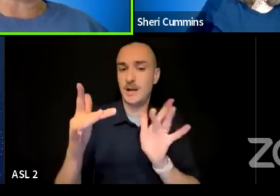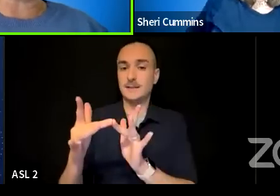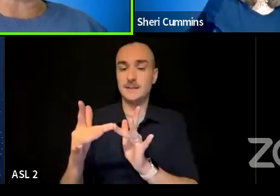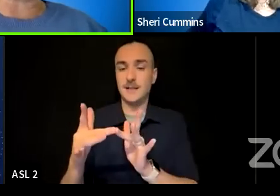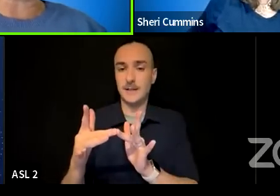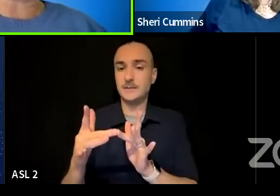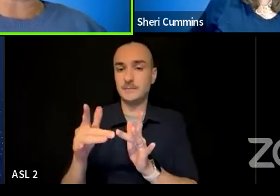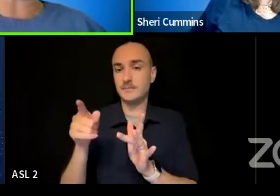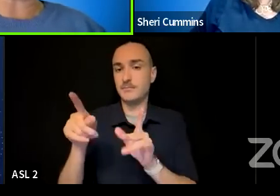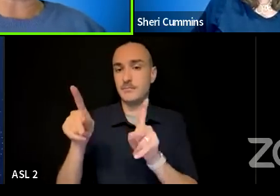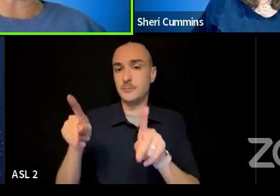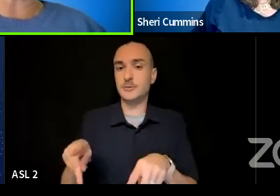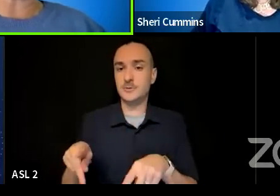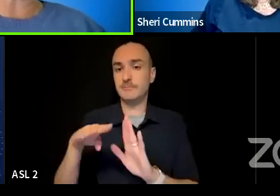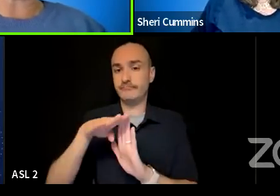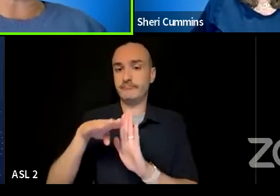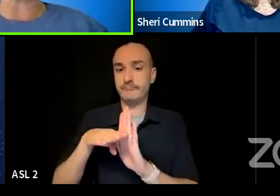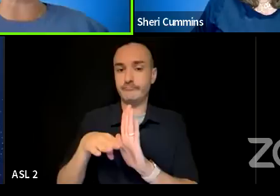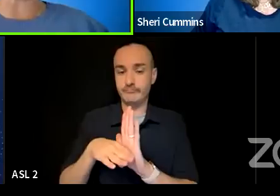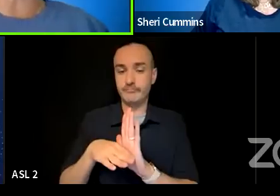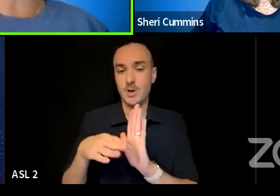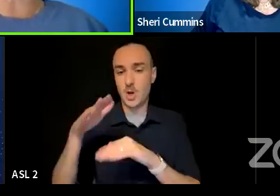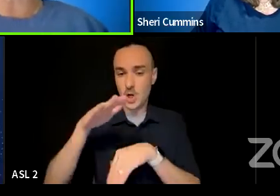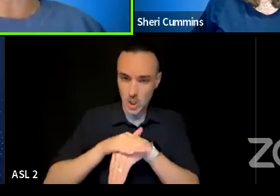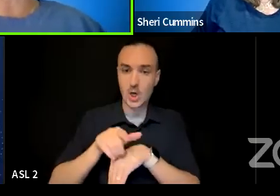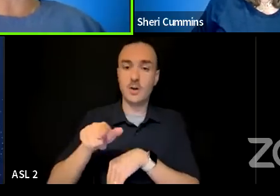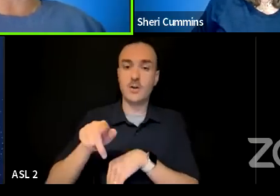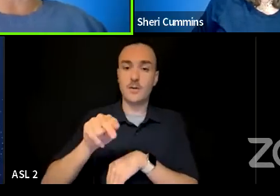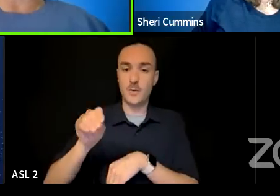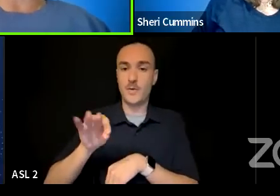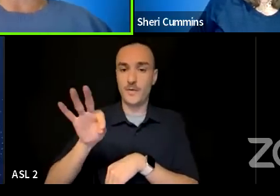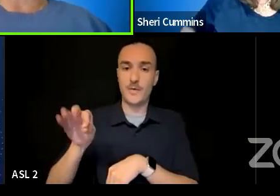of the NOFOs have contacts, and they will